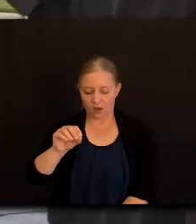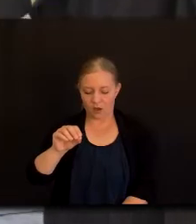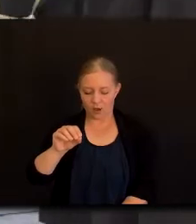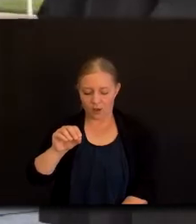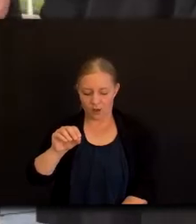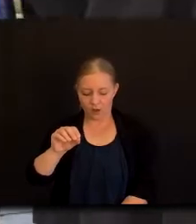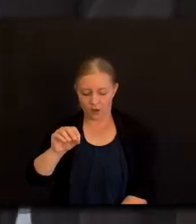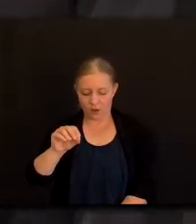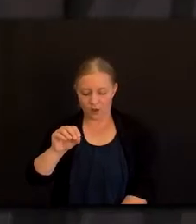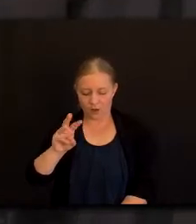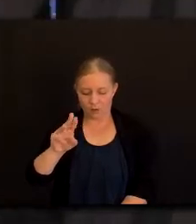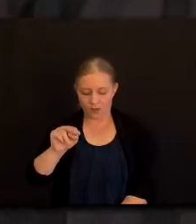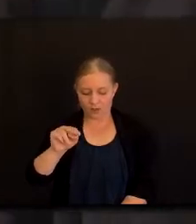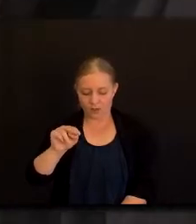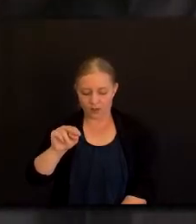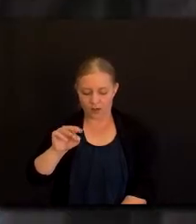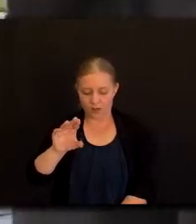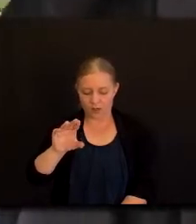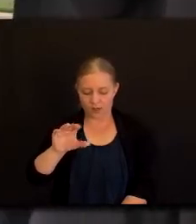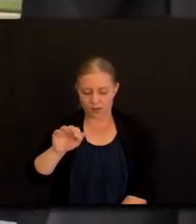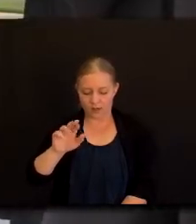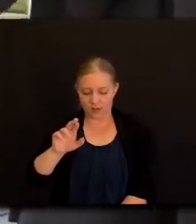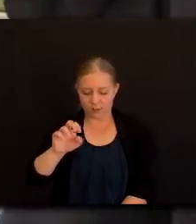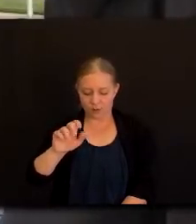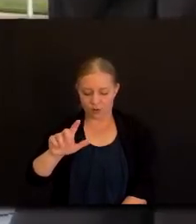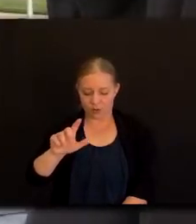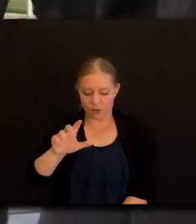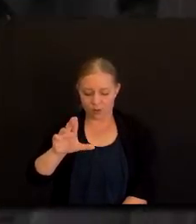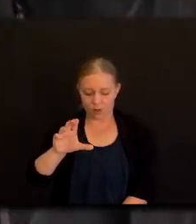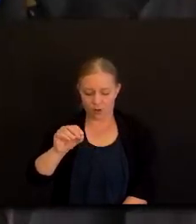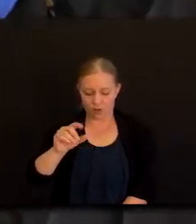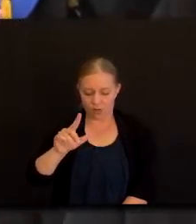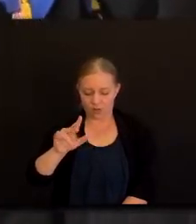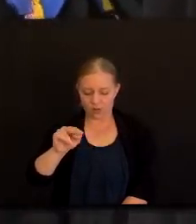Gammerl. Colin Bryce Gann.